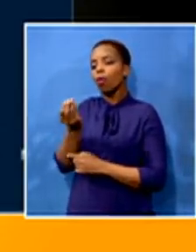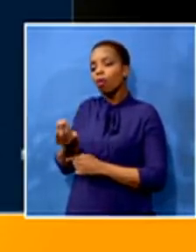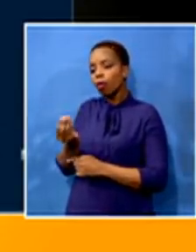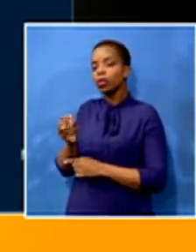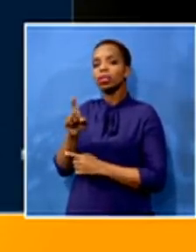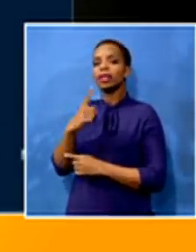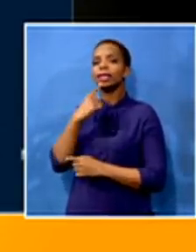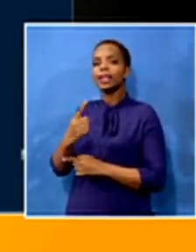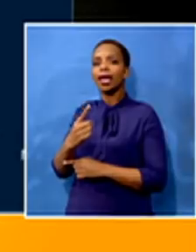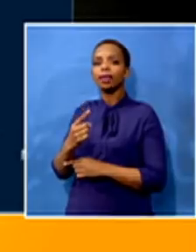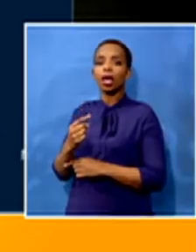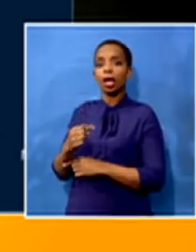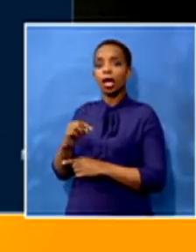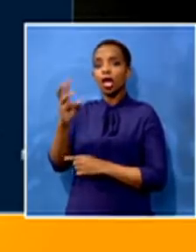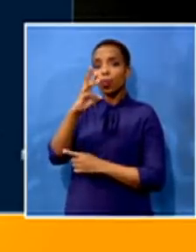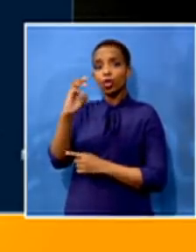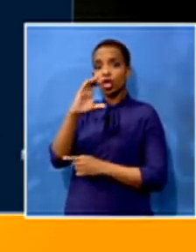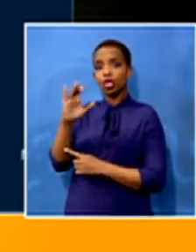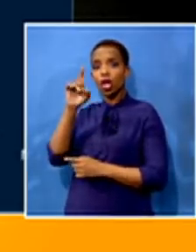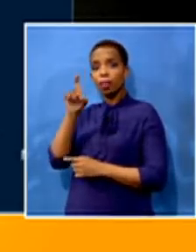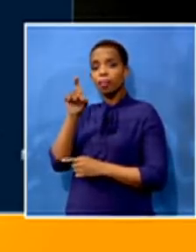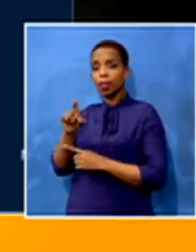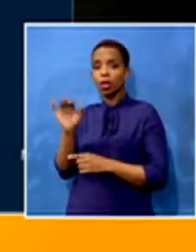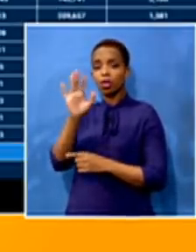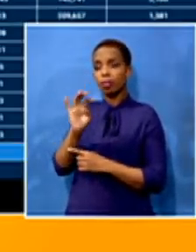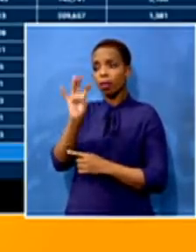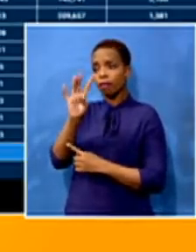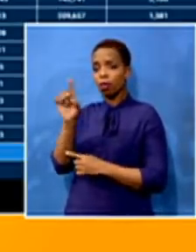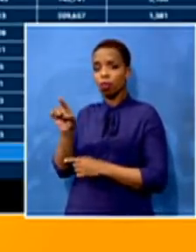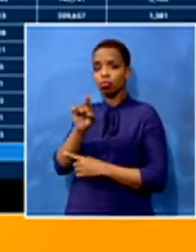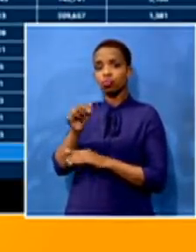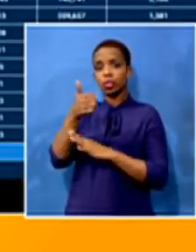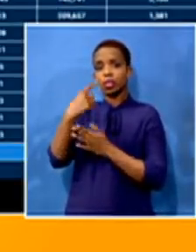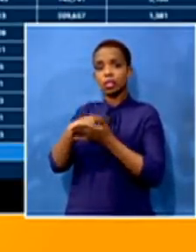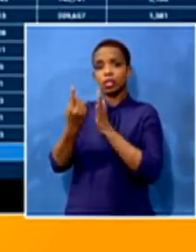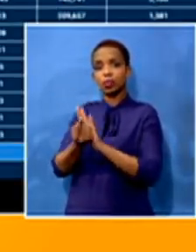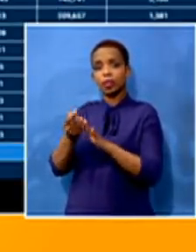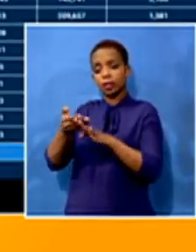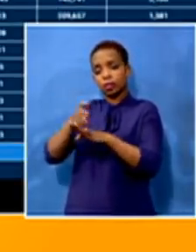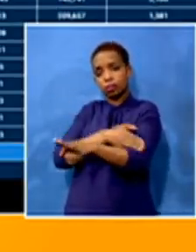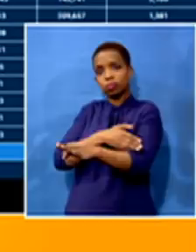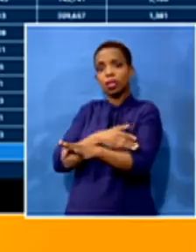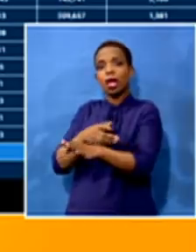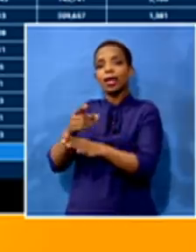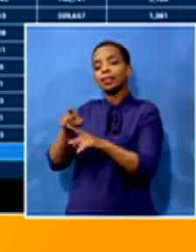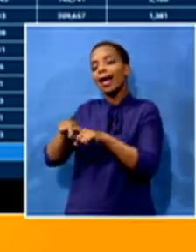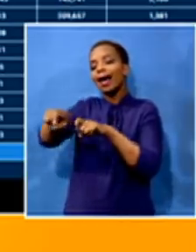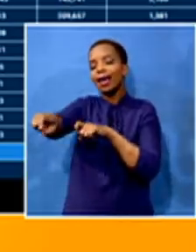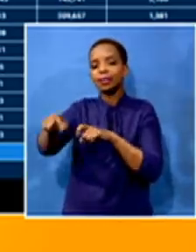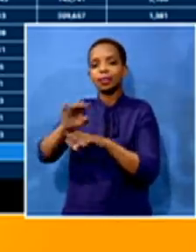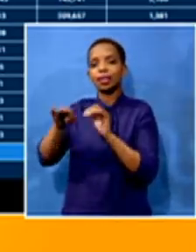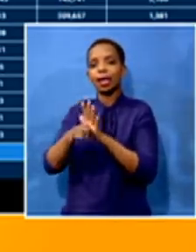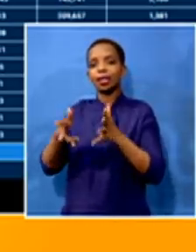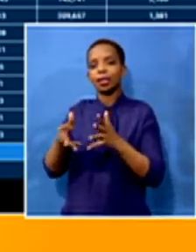the Western Cape is perhaps at least 4 to 6 weeks ahead of the rest of the country in terms of what they are